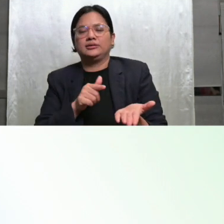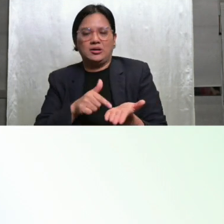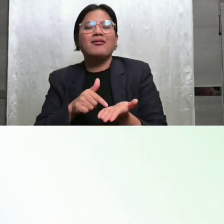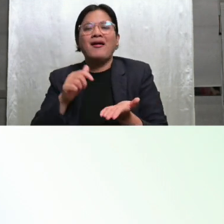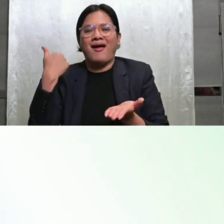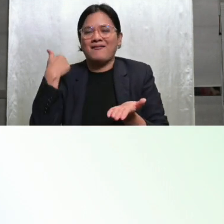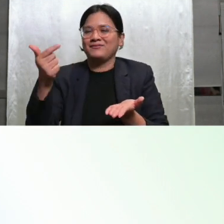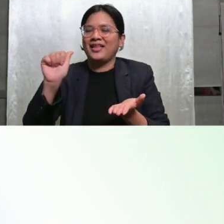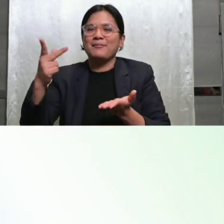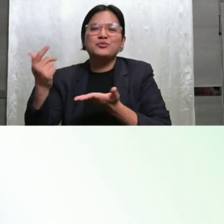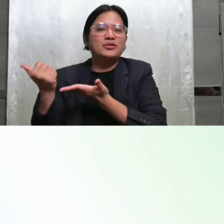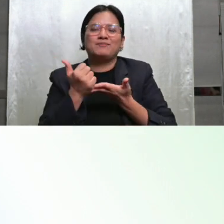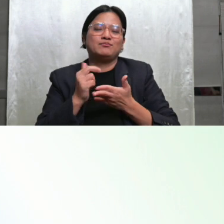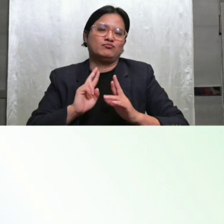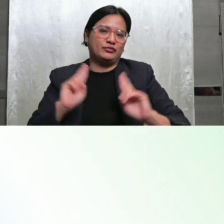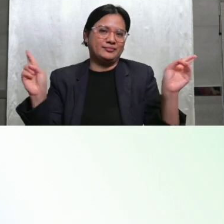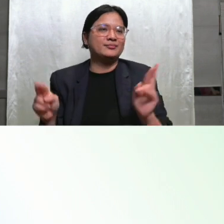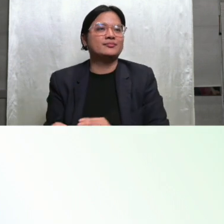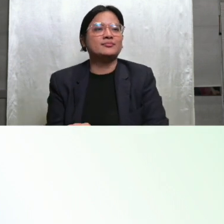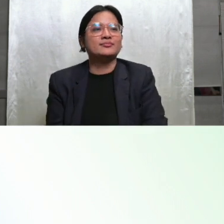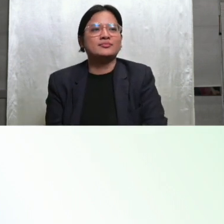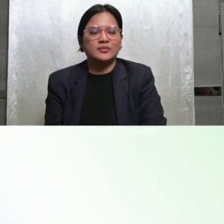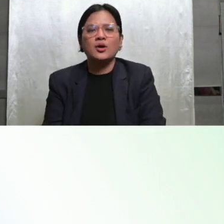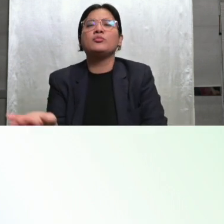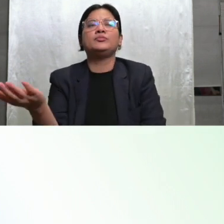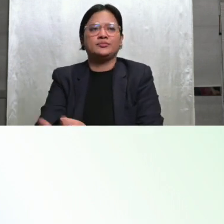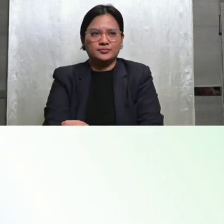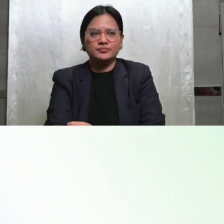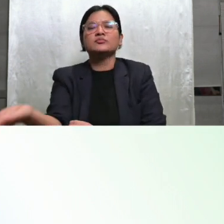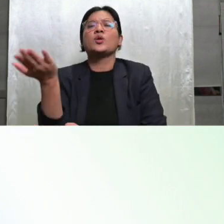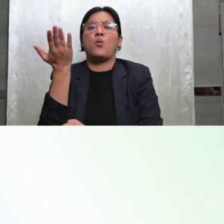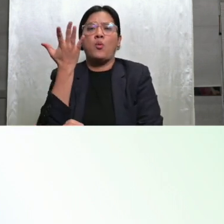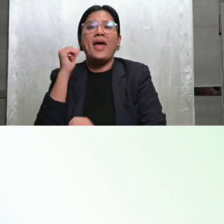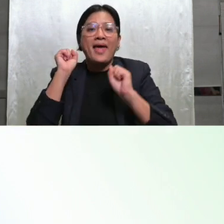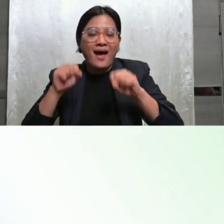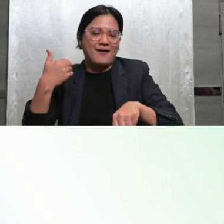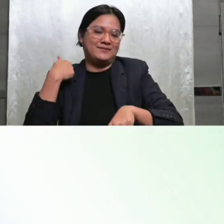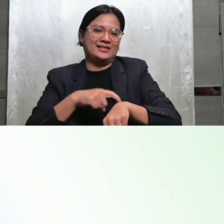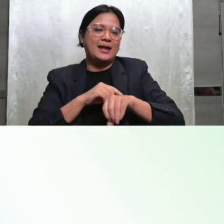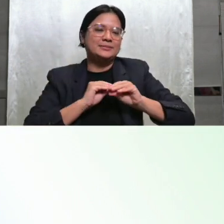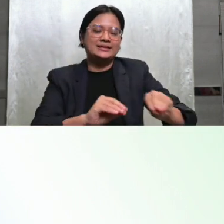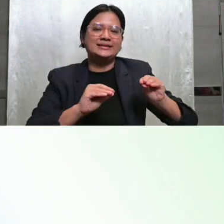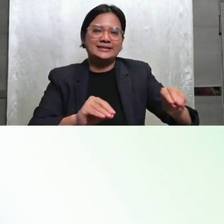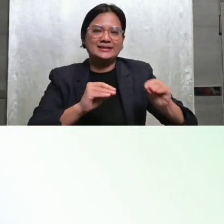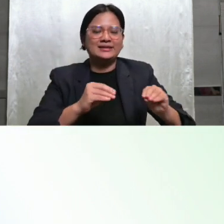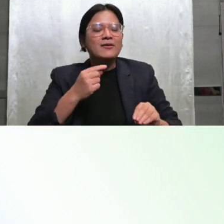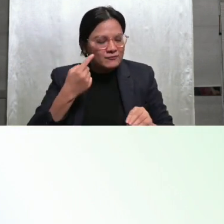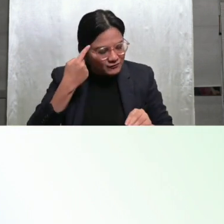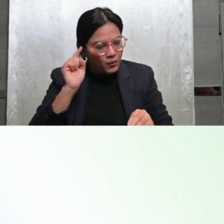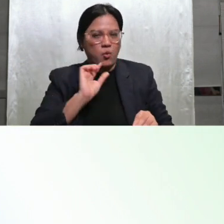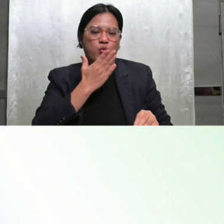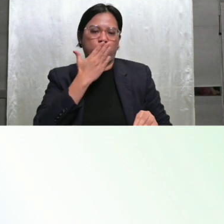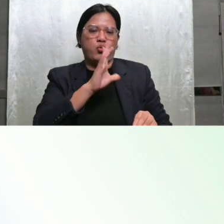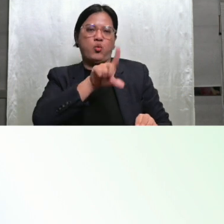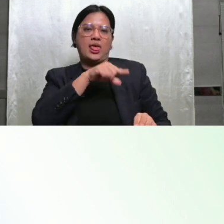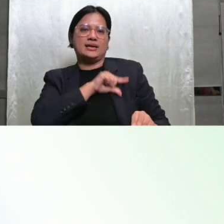meaningful teaching. Instructors, welcome to a grading process that is streamlined, efficient, and tailored for your needs. Experience the future